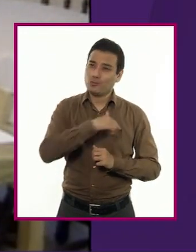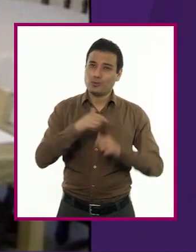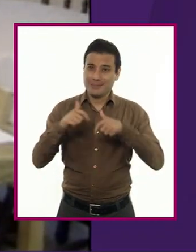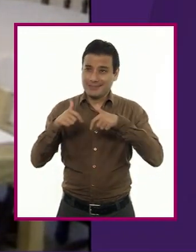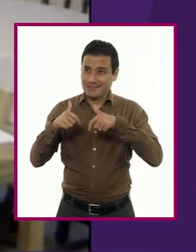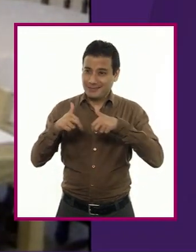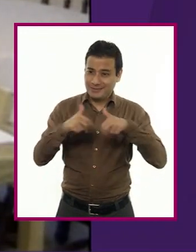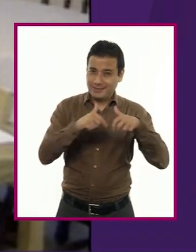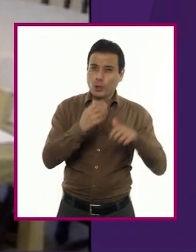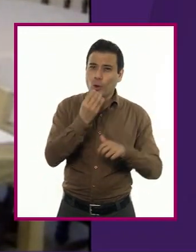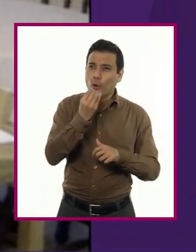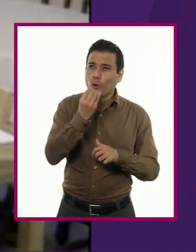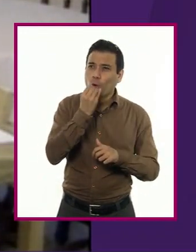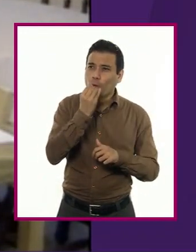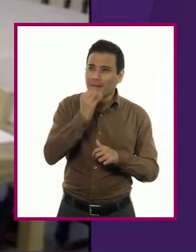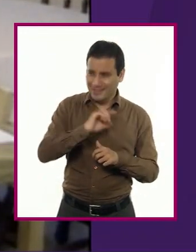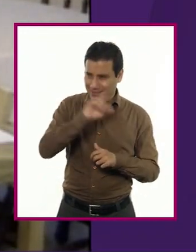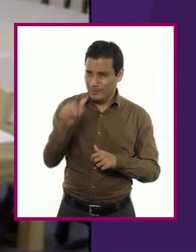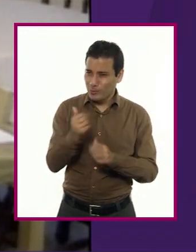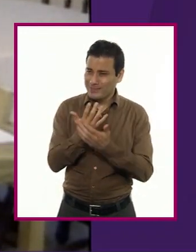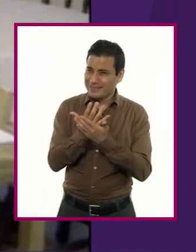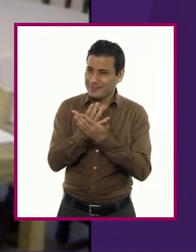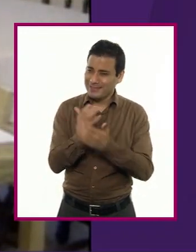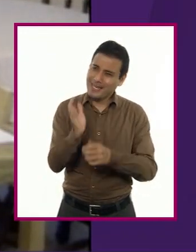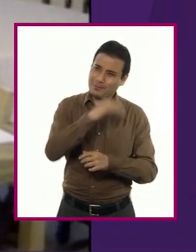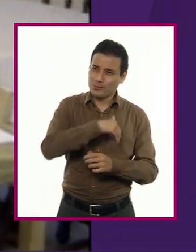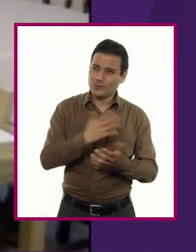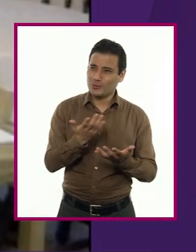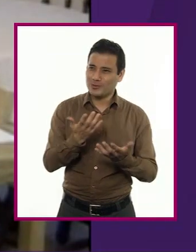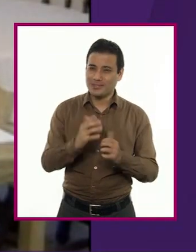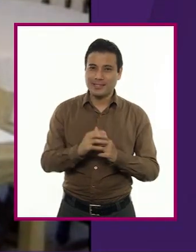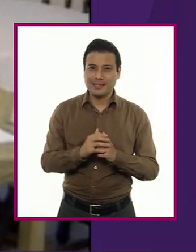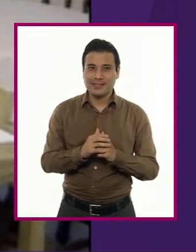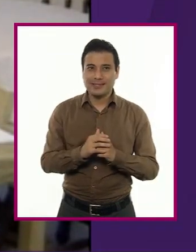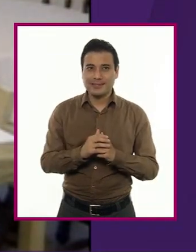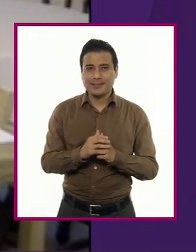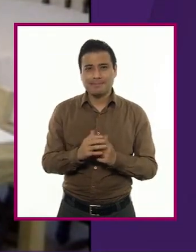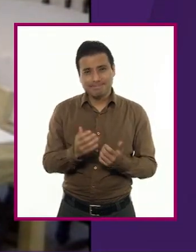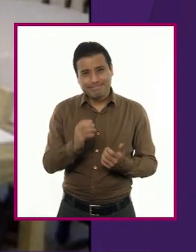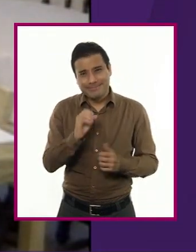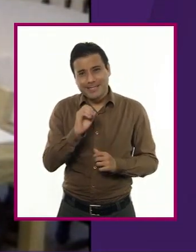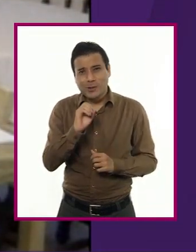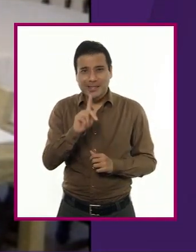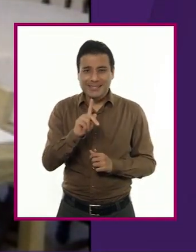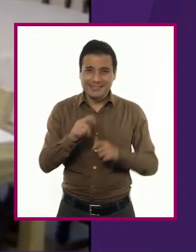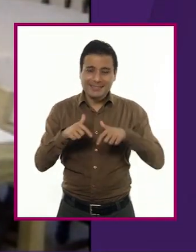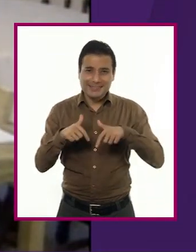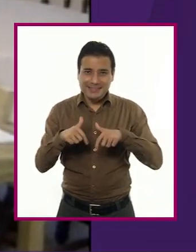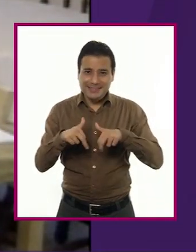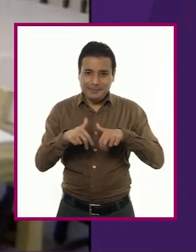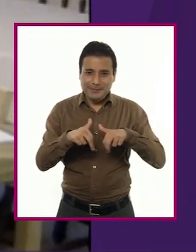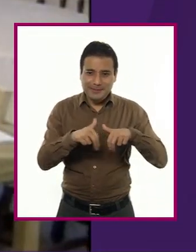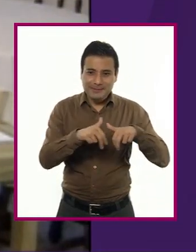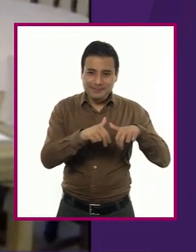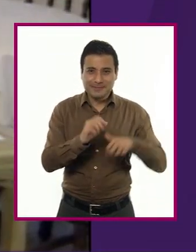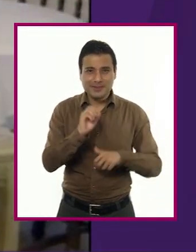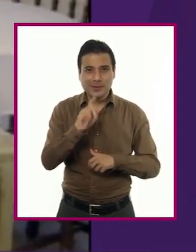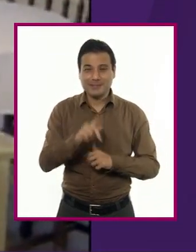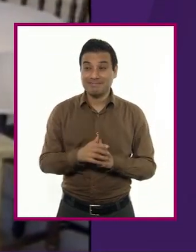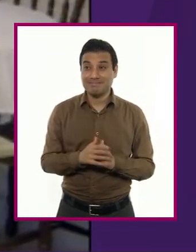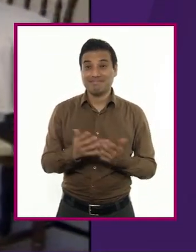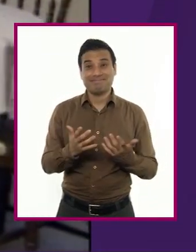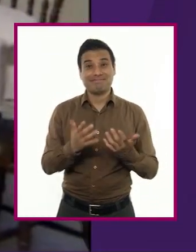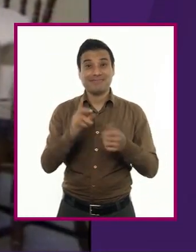eat later. Come on. Well, let's take a walk. Sure. It's a